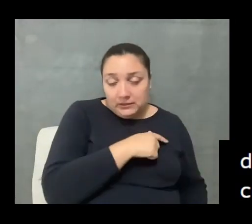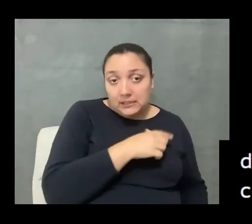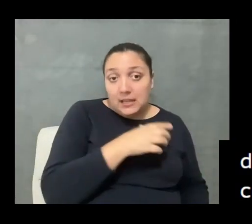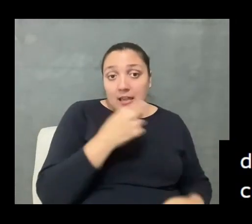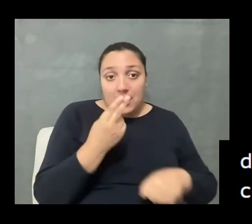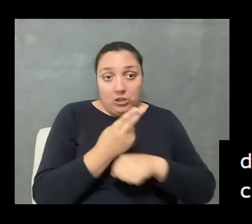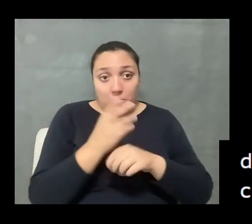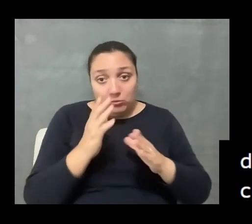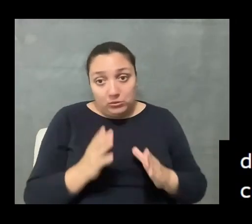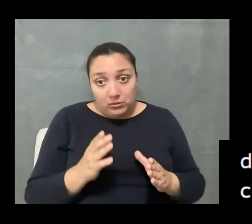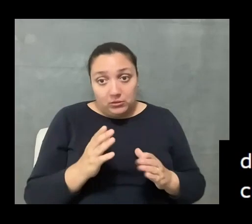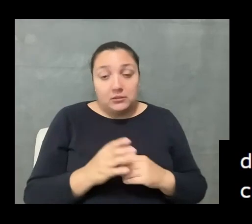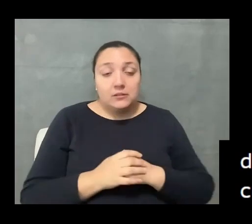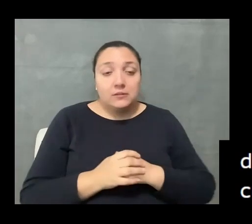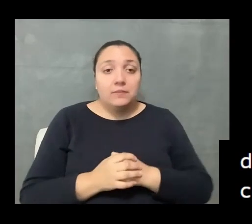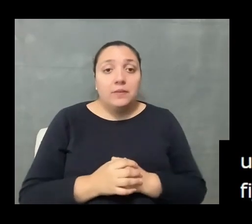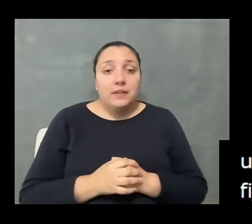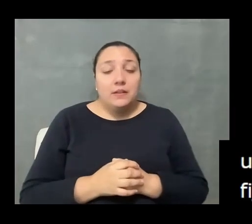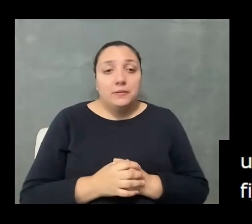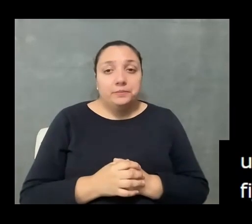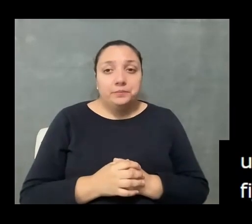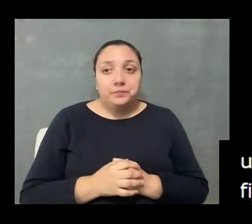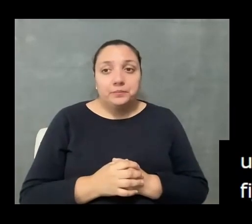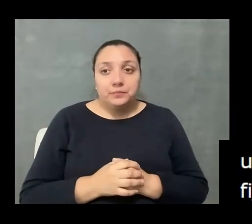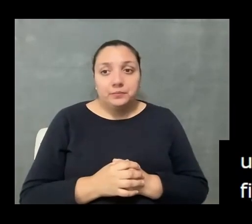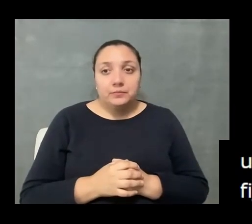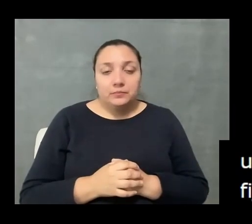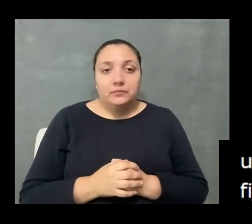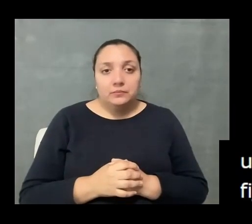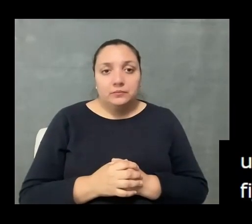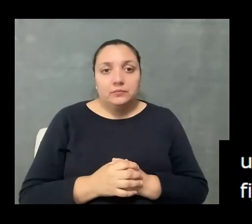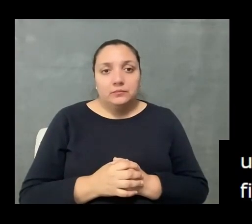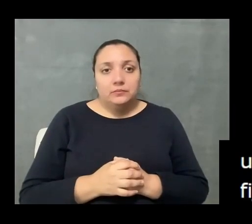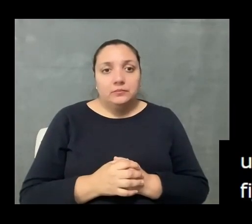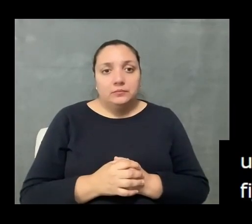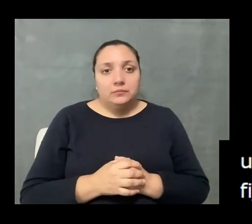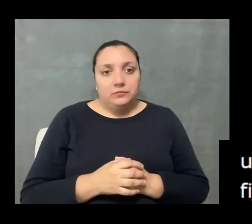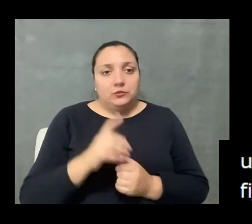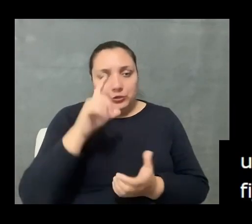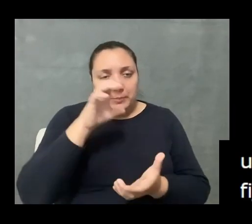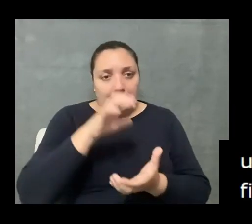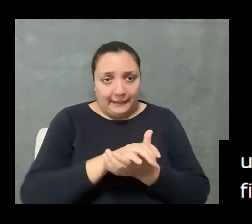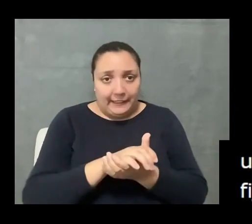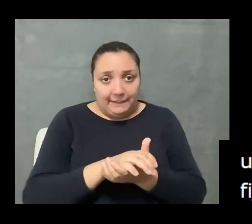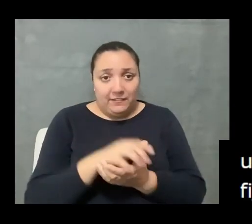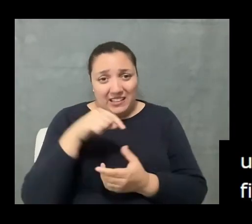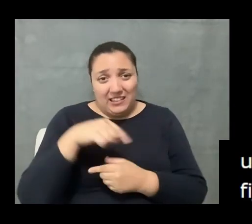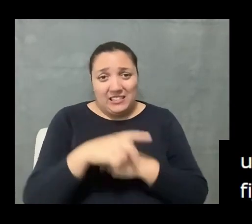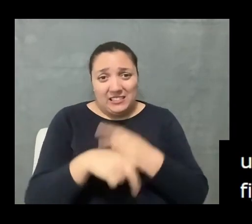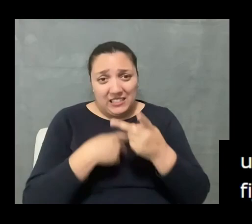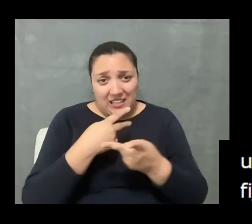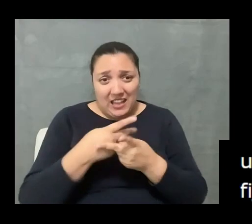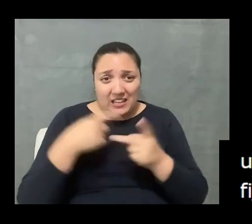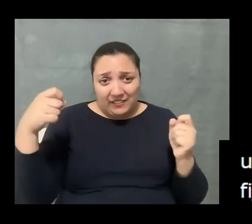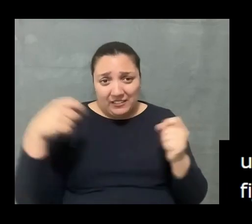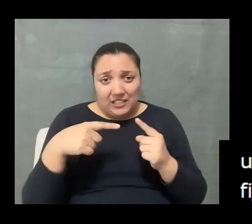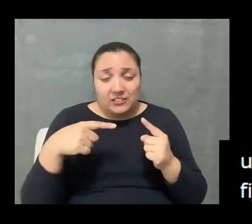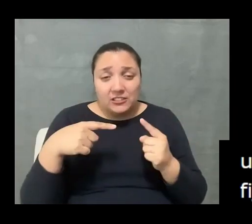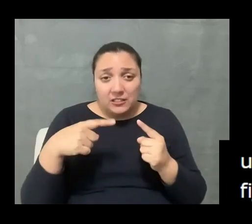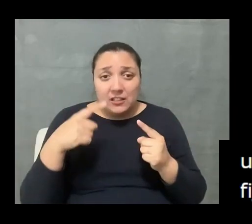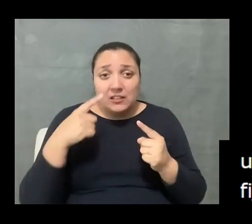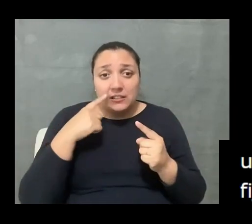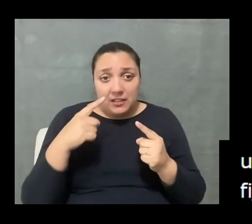our service. In doing so, we believe that this is the kind of connectivity that can be turned up very